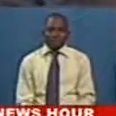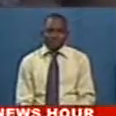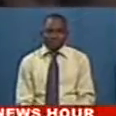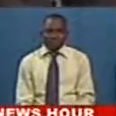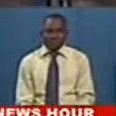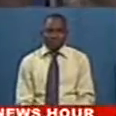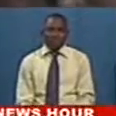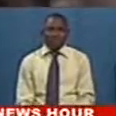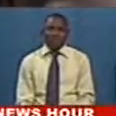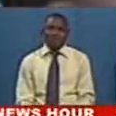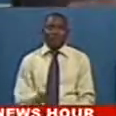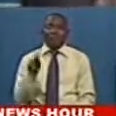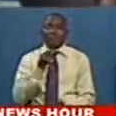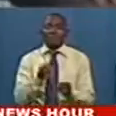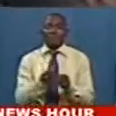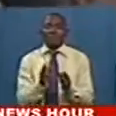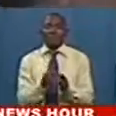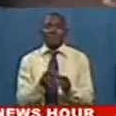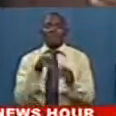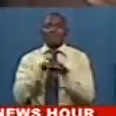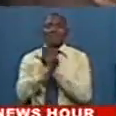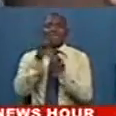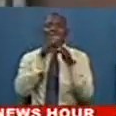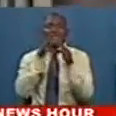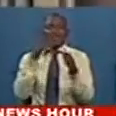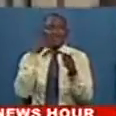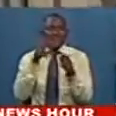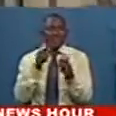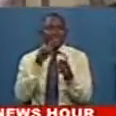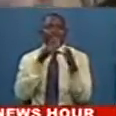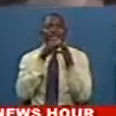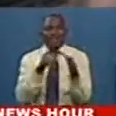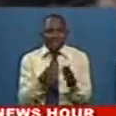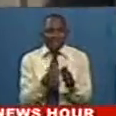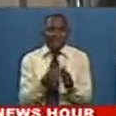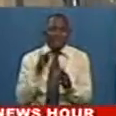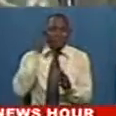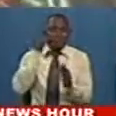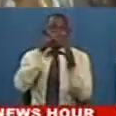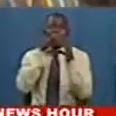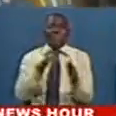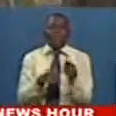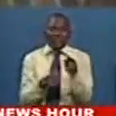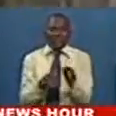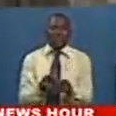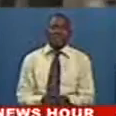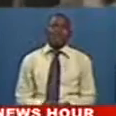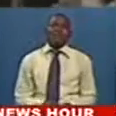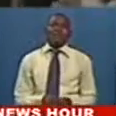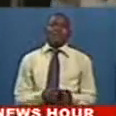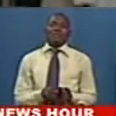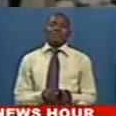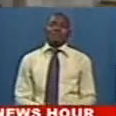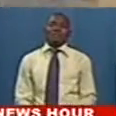Noguchi, and also allowed to enter the house to experience a typical Japanese house in